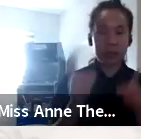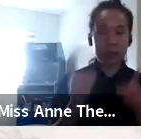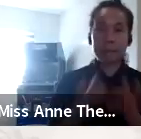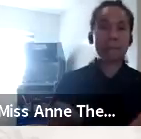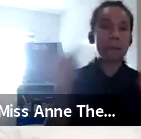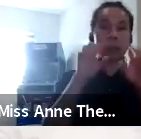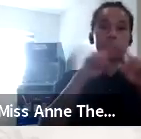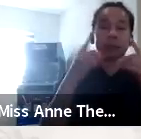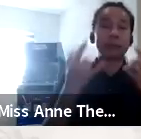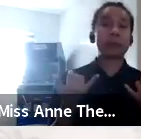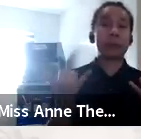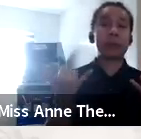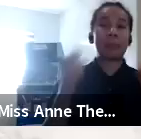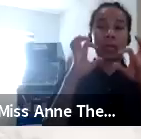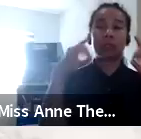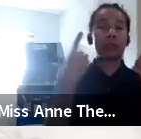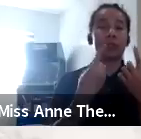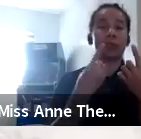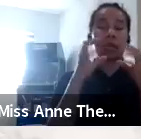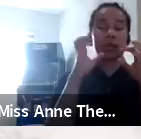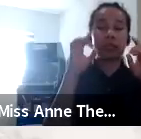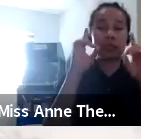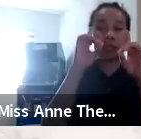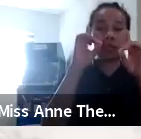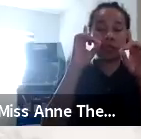the education community and educational